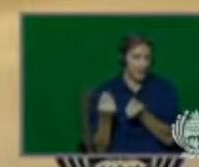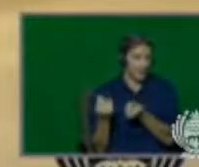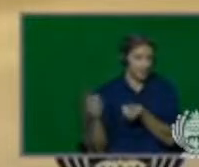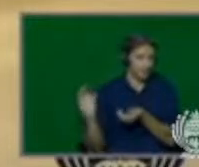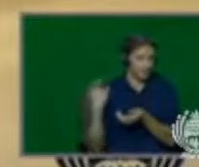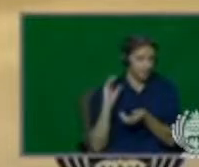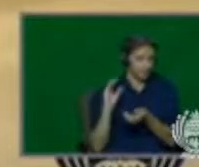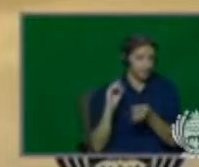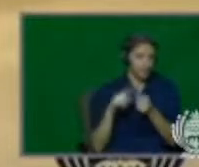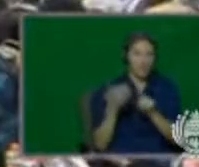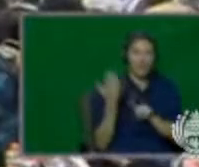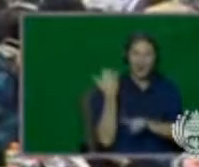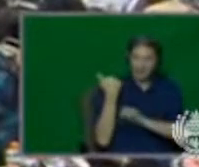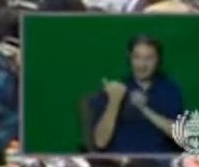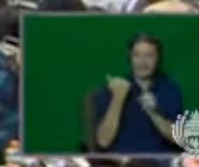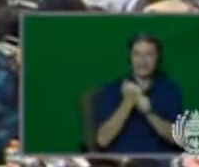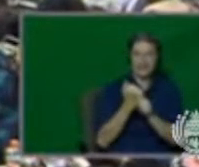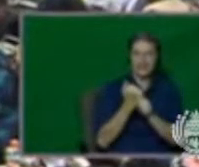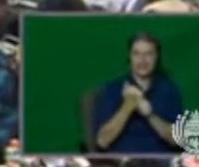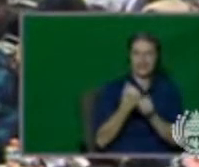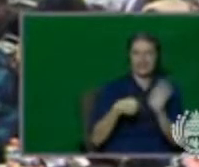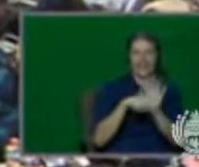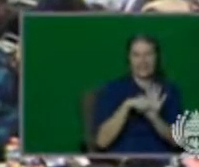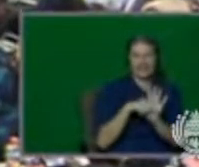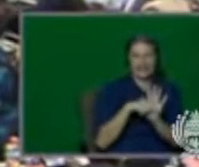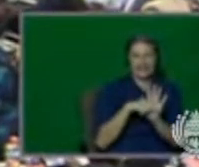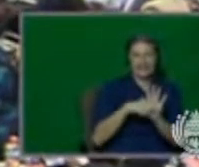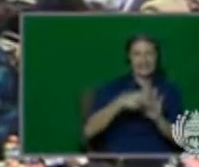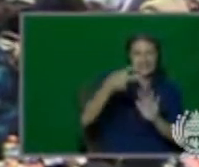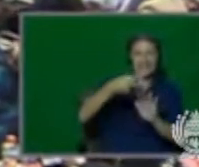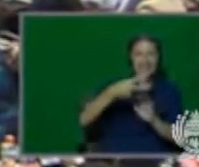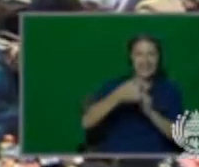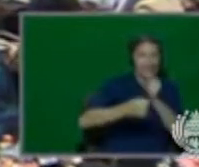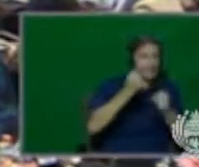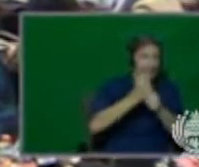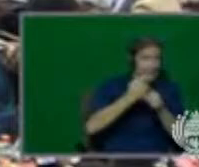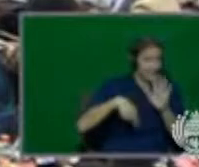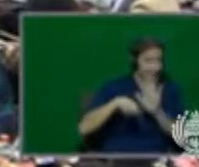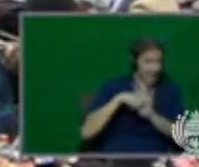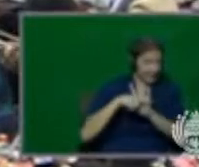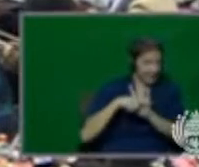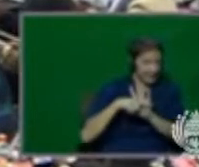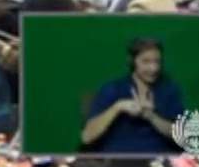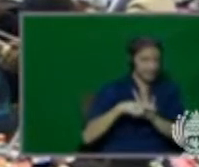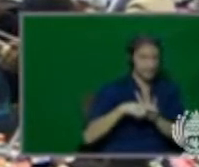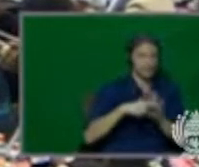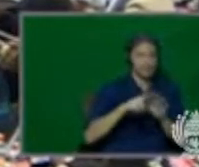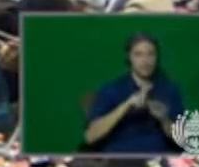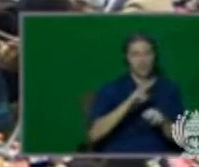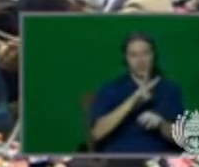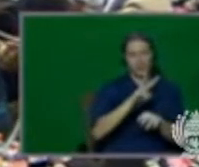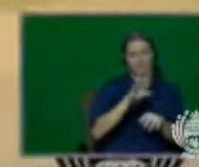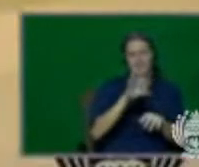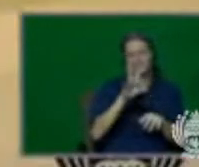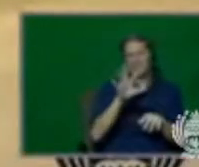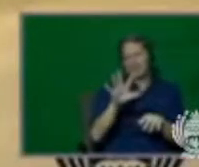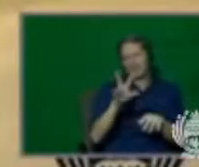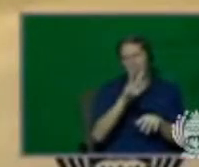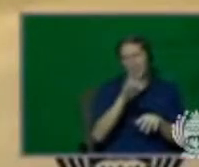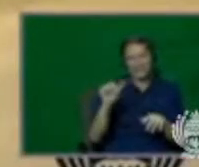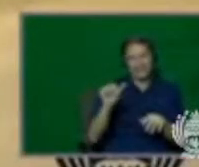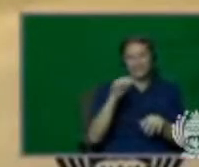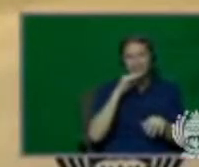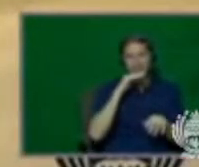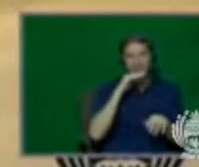the previous year. The second year, in 25-26, they don't have money to pay